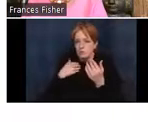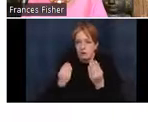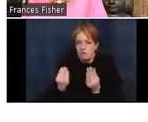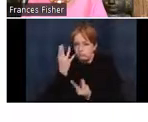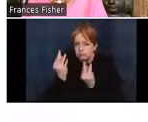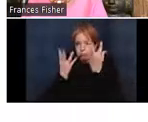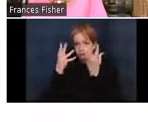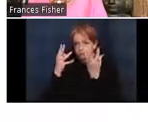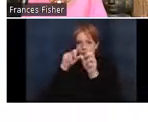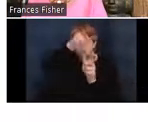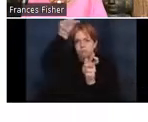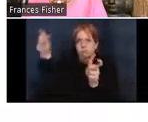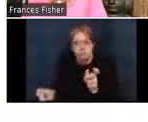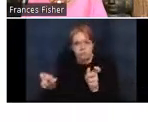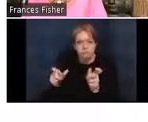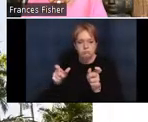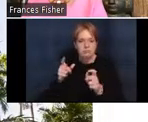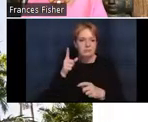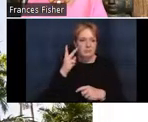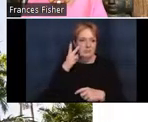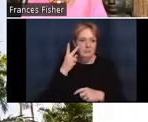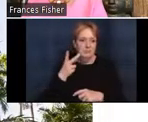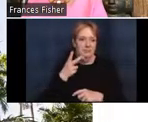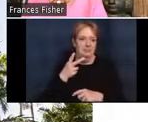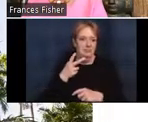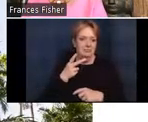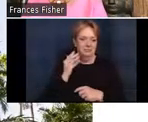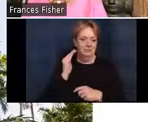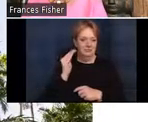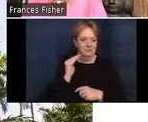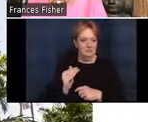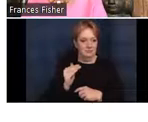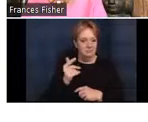is a plaster maquette, and here's a mahogany of gateway number 2.